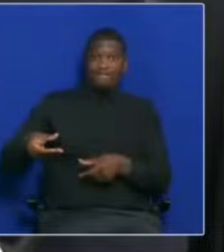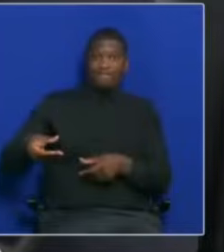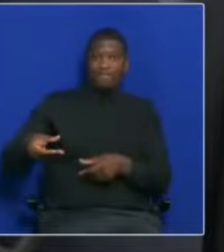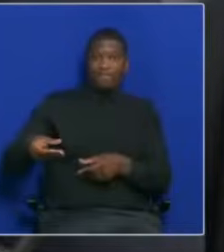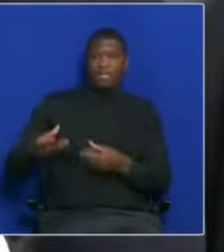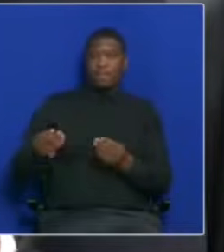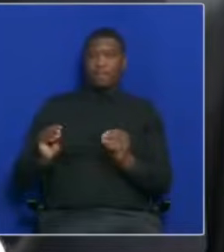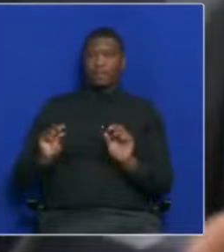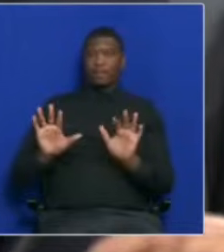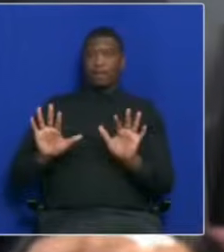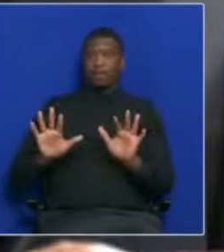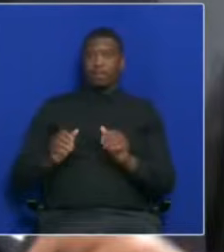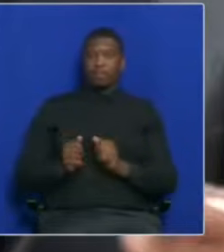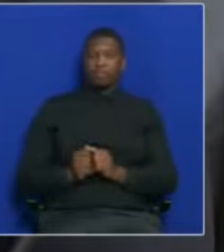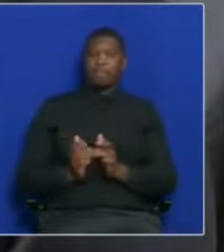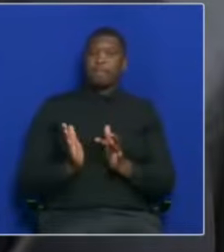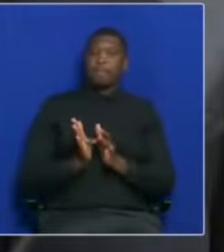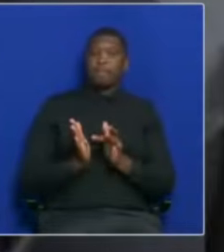Two.